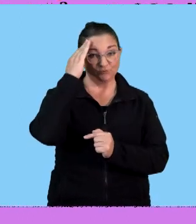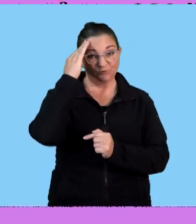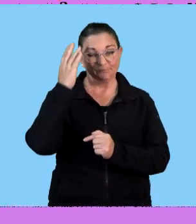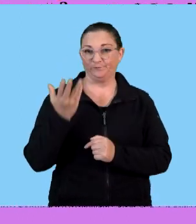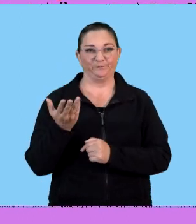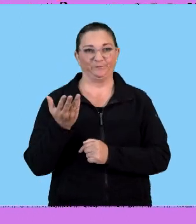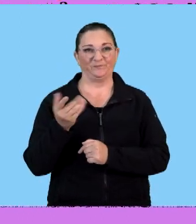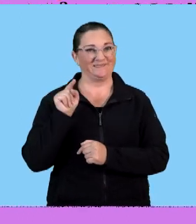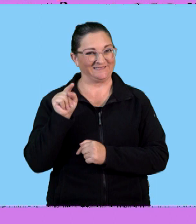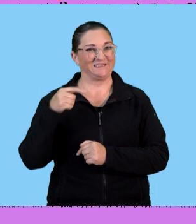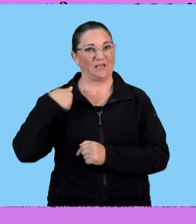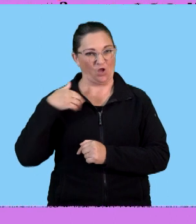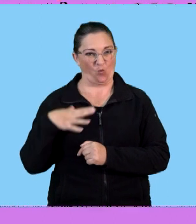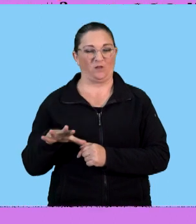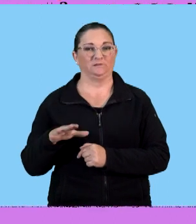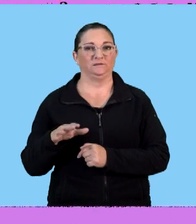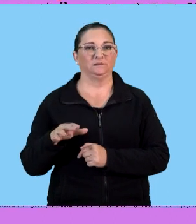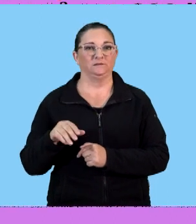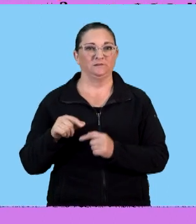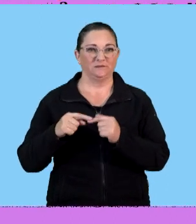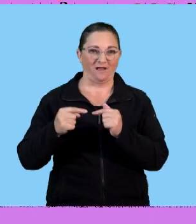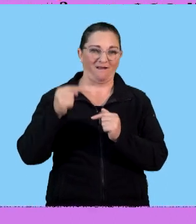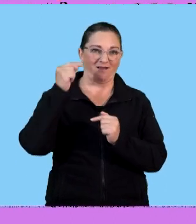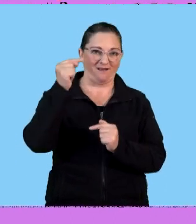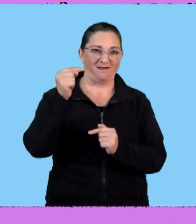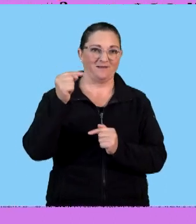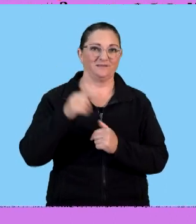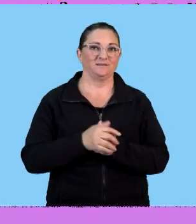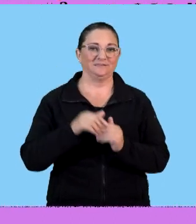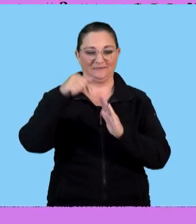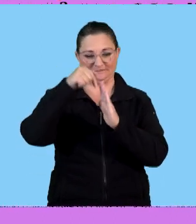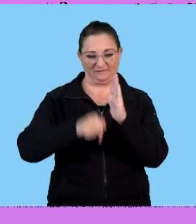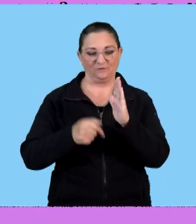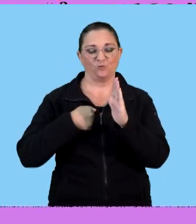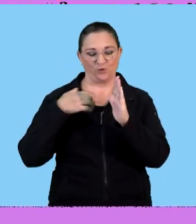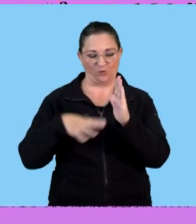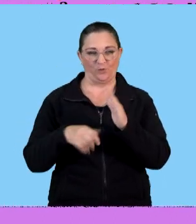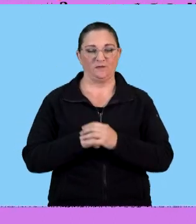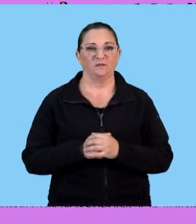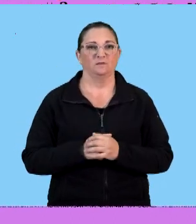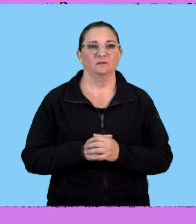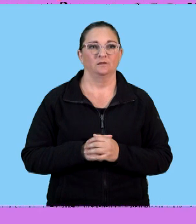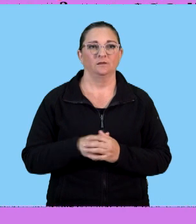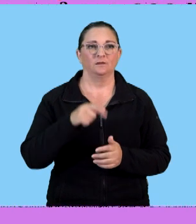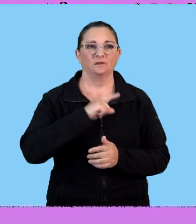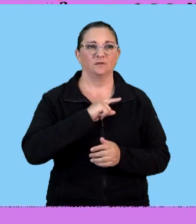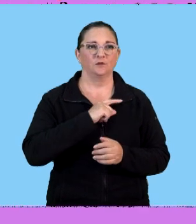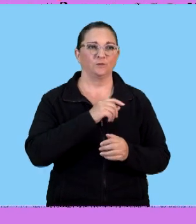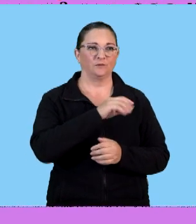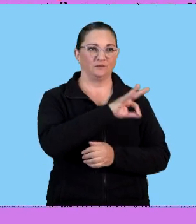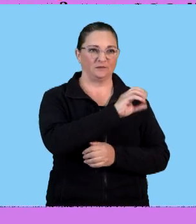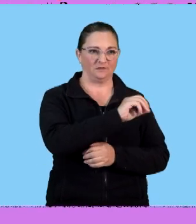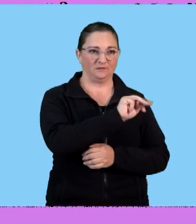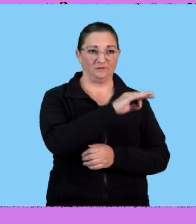is? No, that is what I'm looking for. Now it says, calculate the depth of the swimming pool. Okay, so therefore I'll keep my